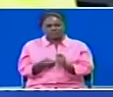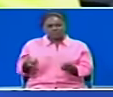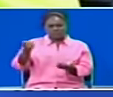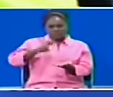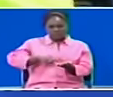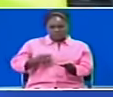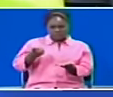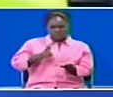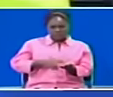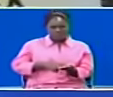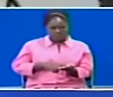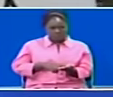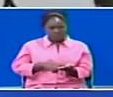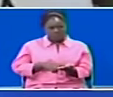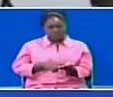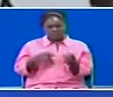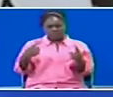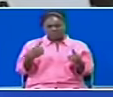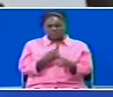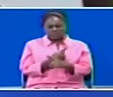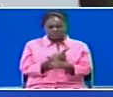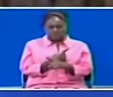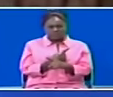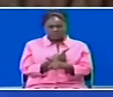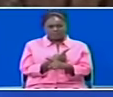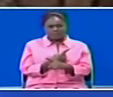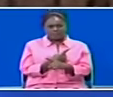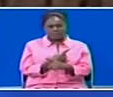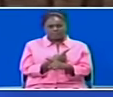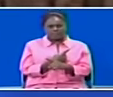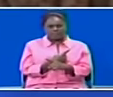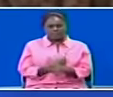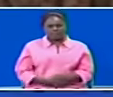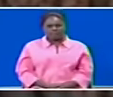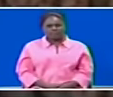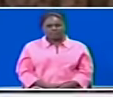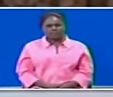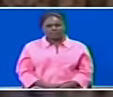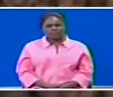usajili wa wapiga kura inaendelea katika maeneo tofauti humu nchini. Hussein Mohamed, KTN News.